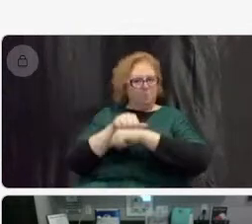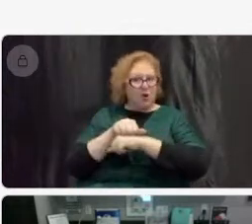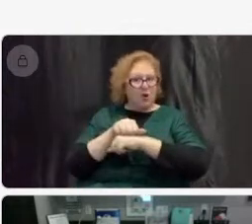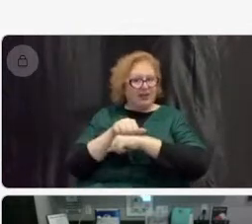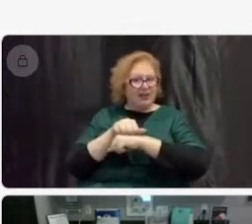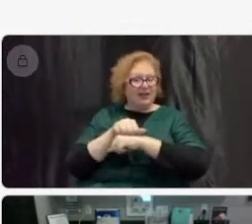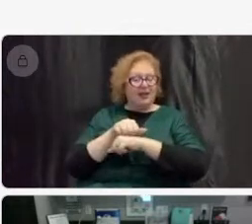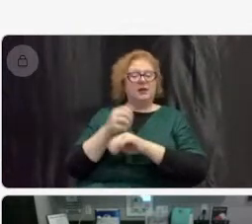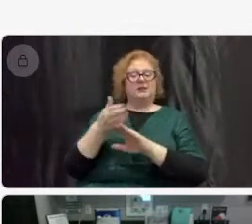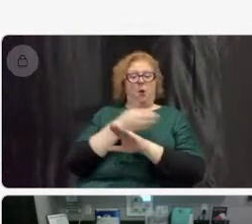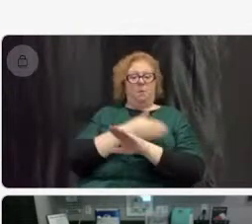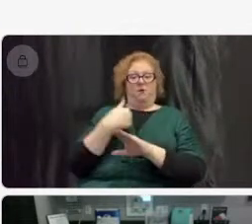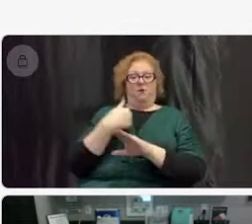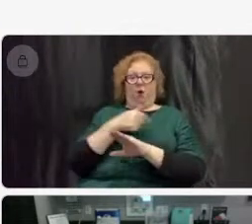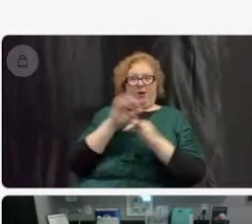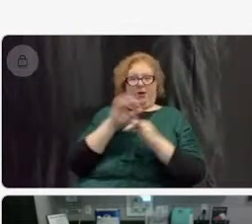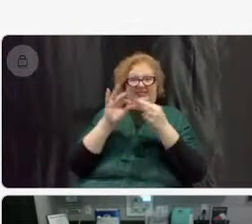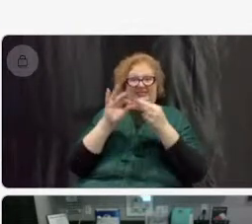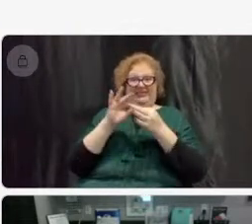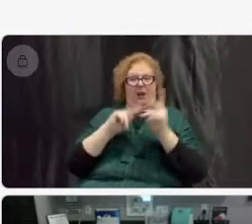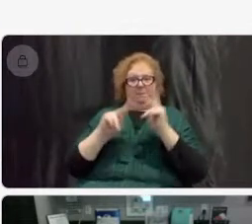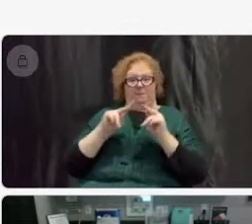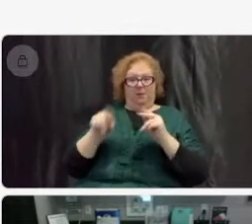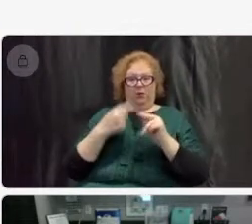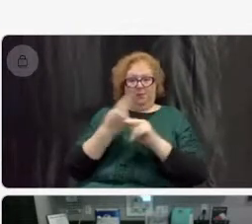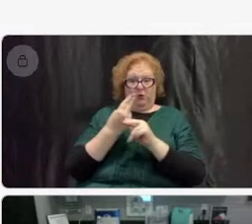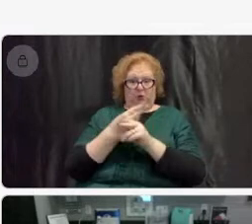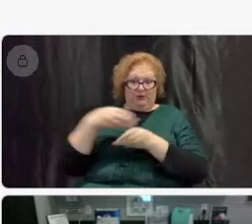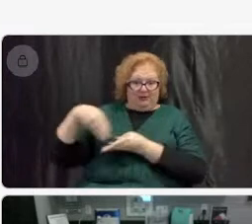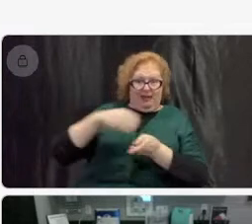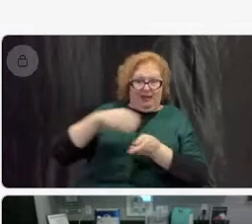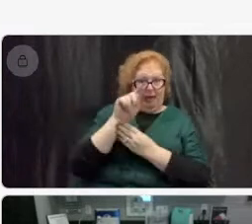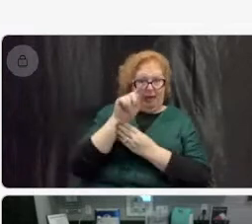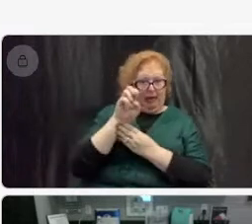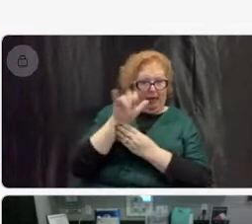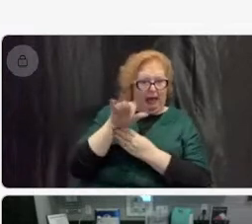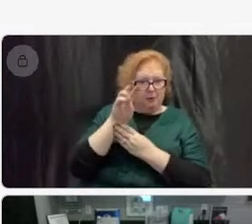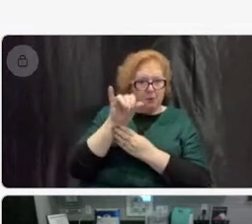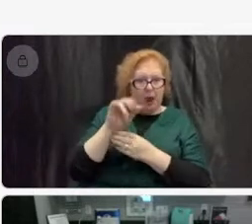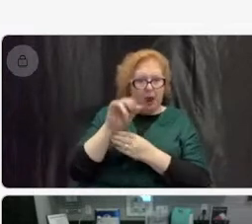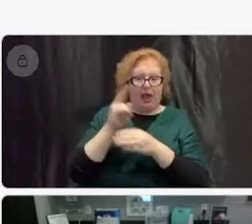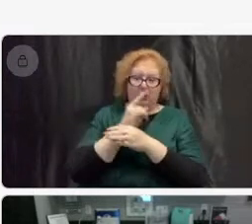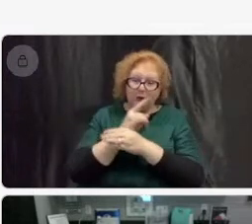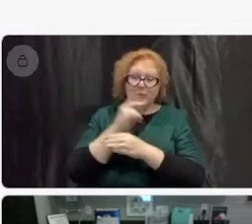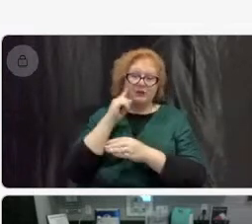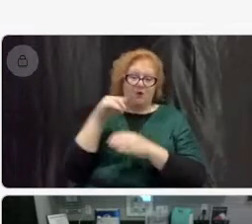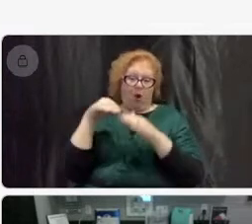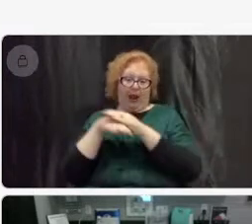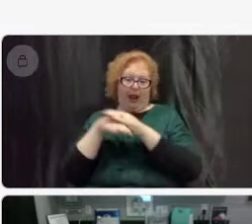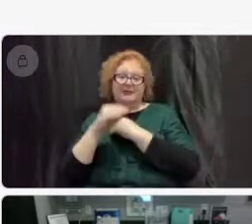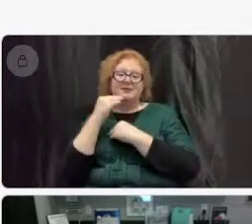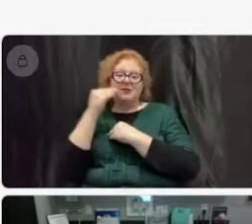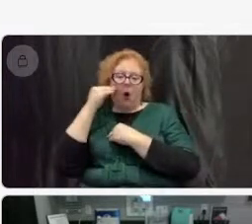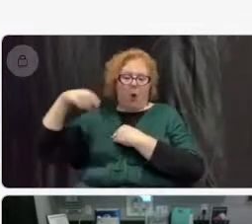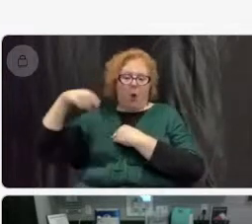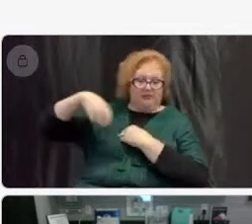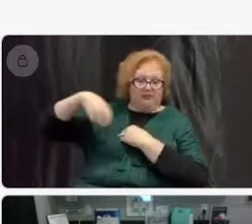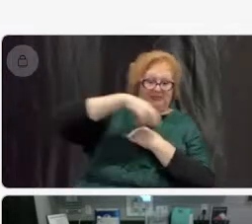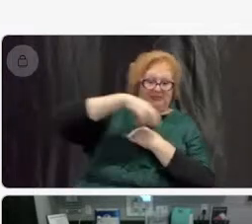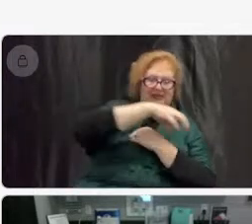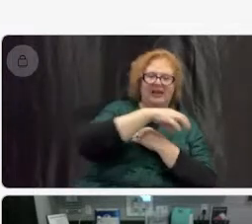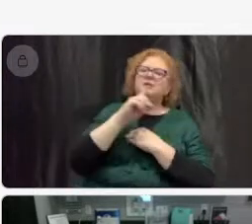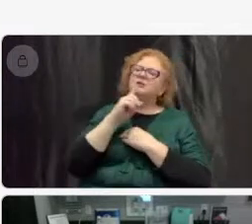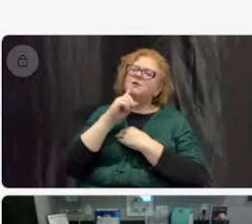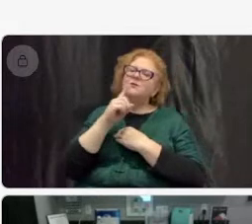stated about people utilizing this alleyway as a means for accessing the homes in this area, this is likely going above and beyond what someone